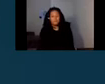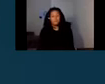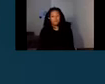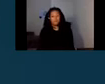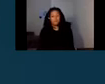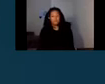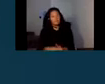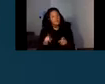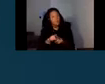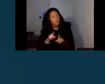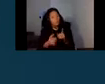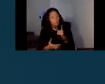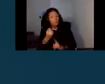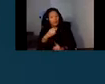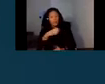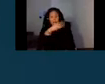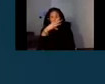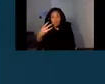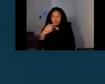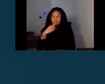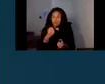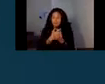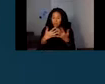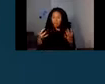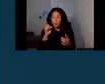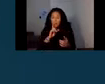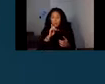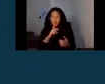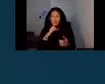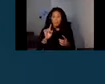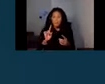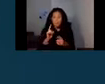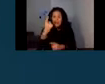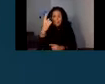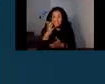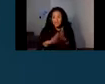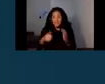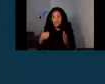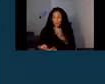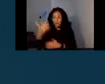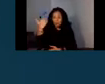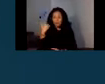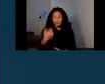I've also discovered that Essex is rich in female pioneers from the past.